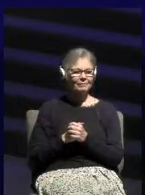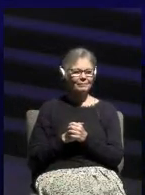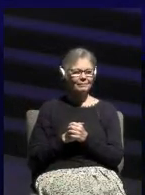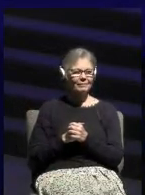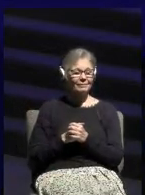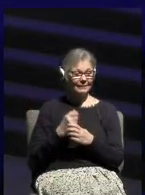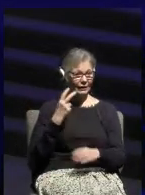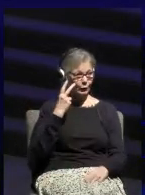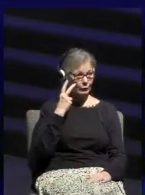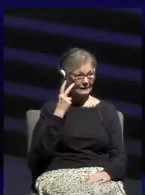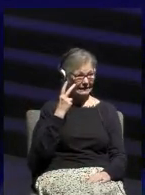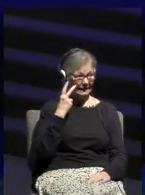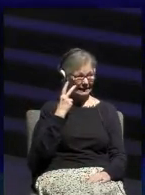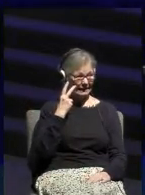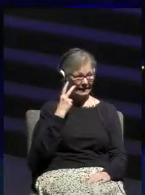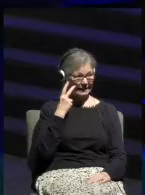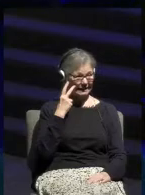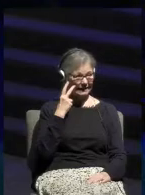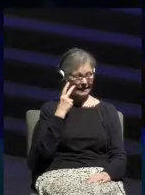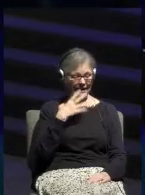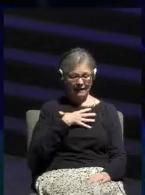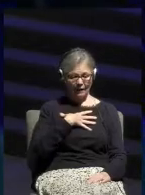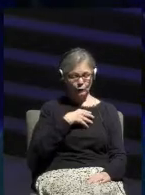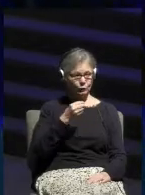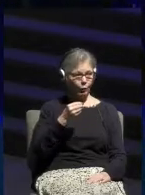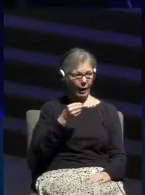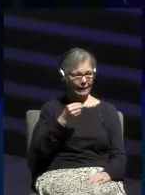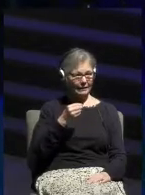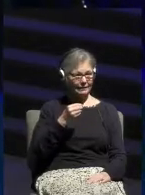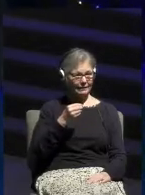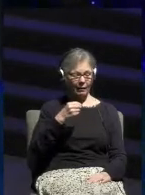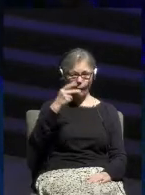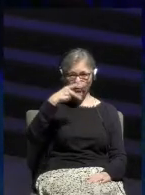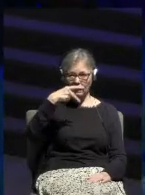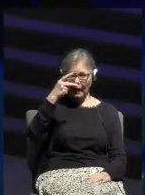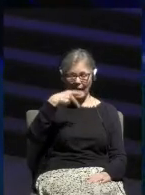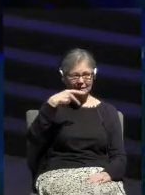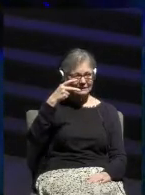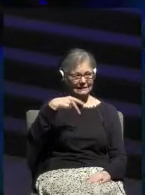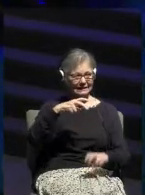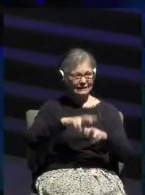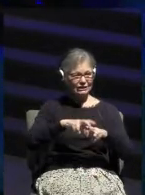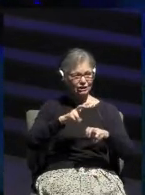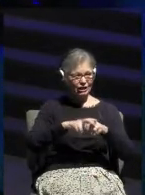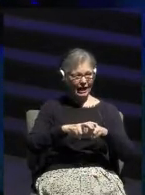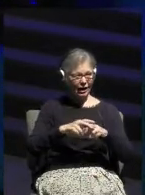you ever seen those white plastic chairs with plastic legs?